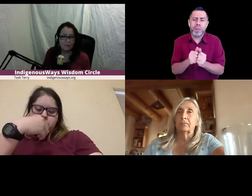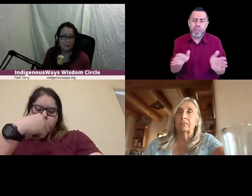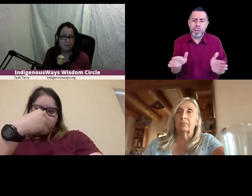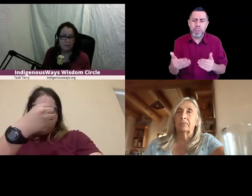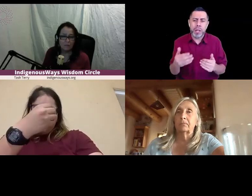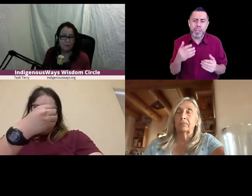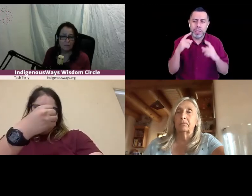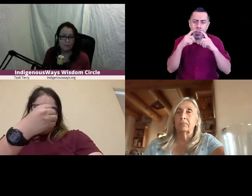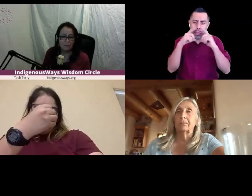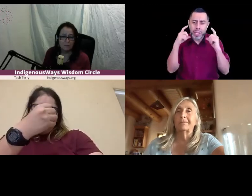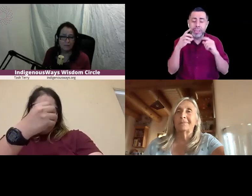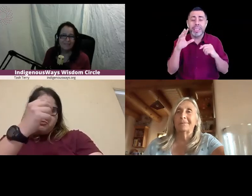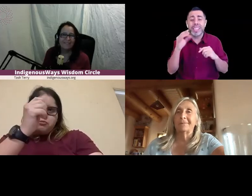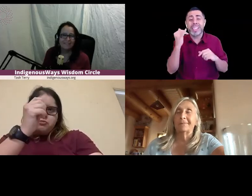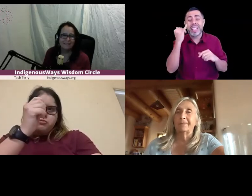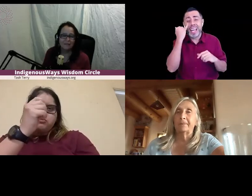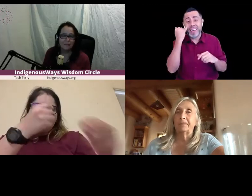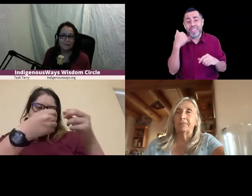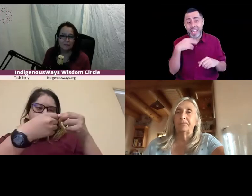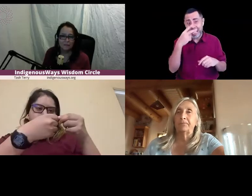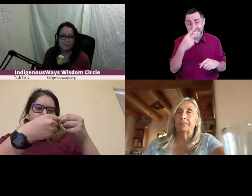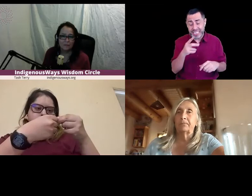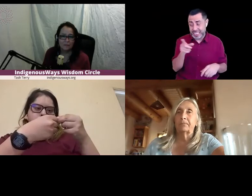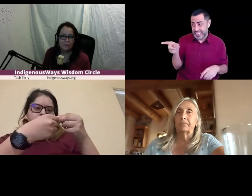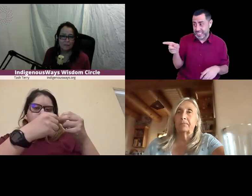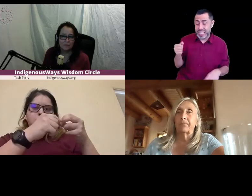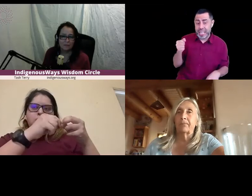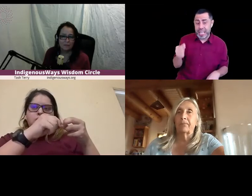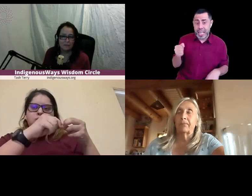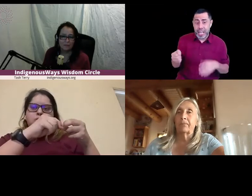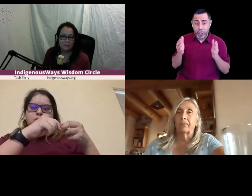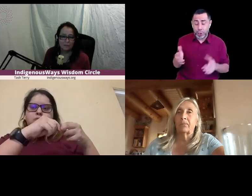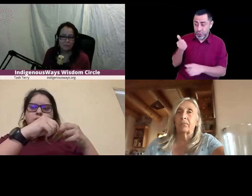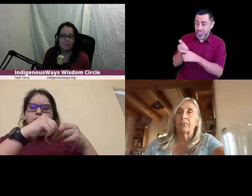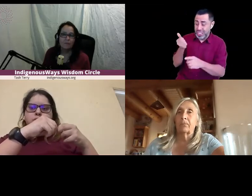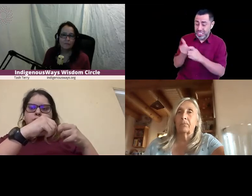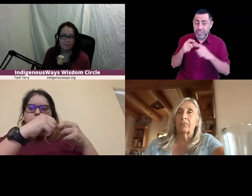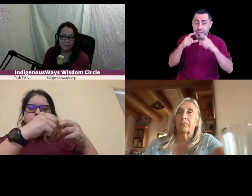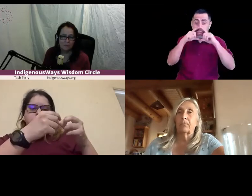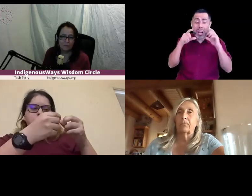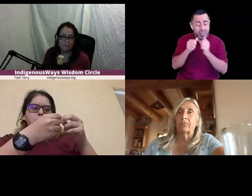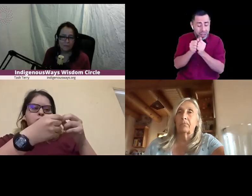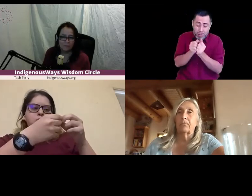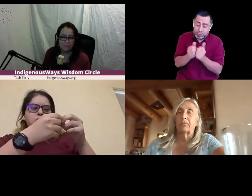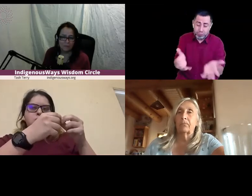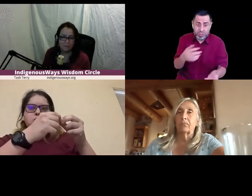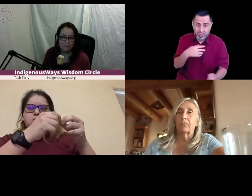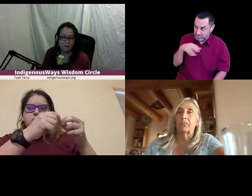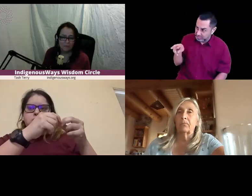it's seen its days, I will give up some of my masks and tell them, you know, here's